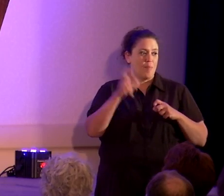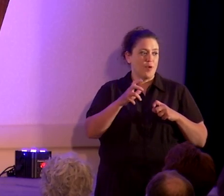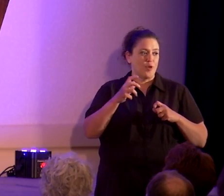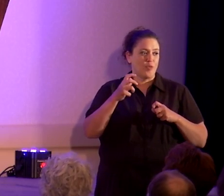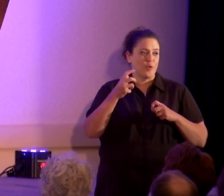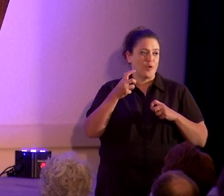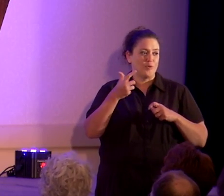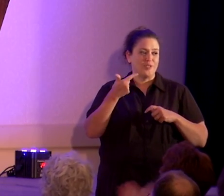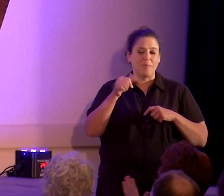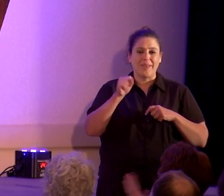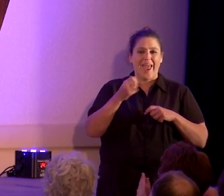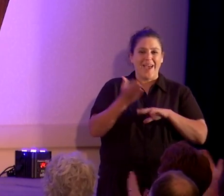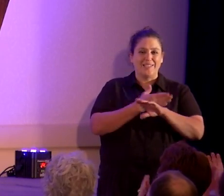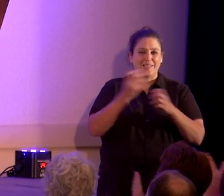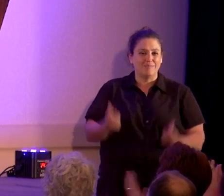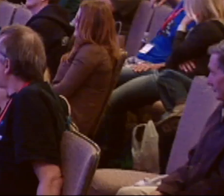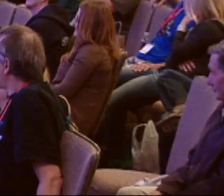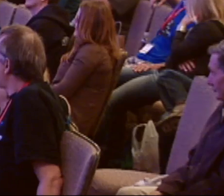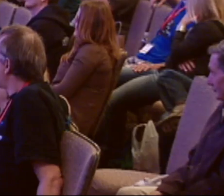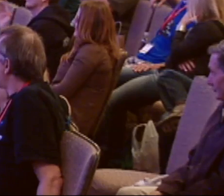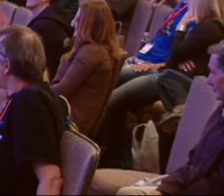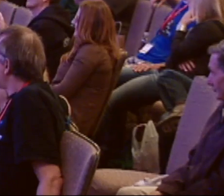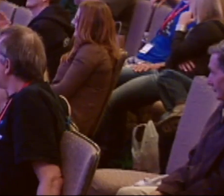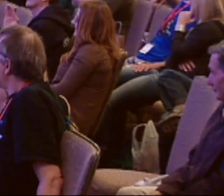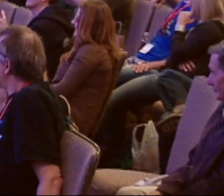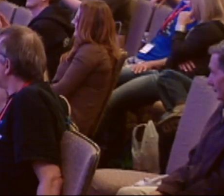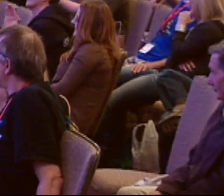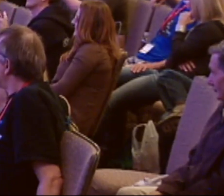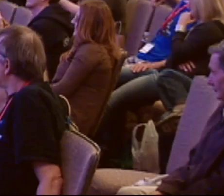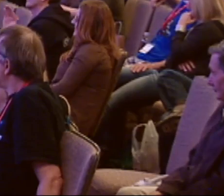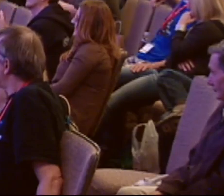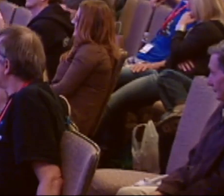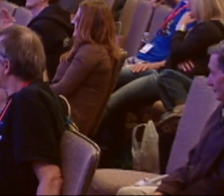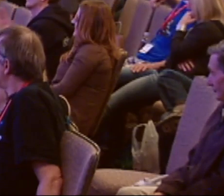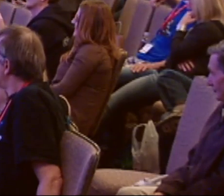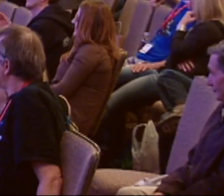before I go. That's how I do things.